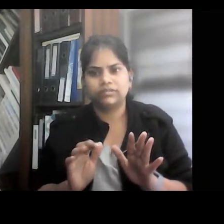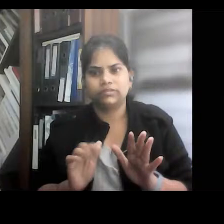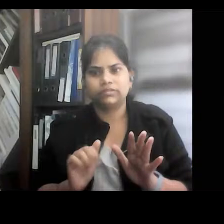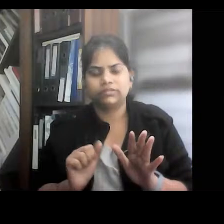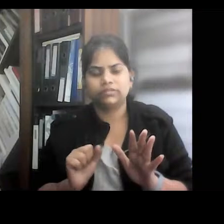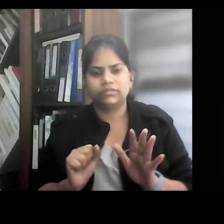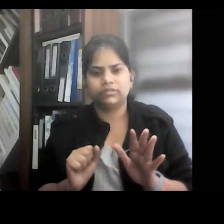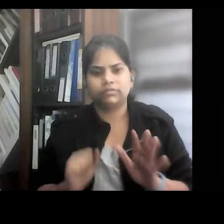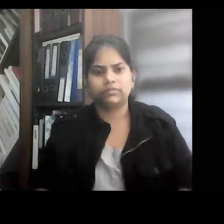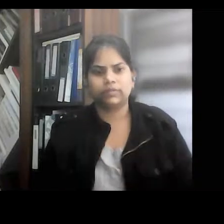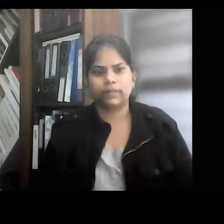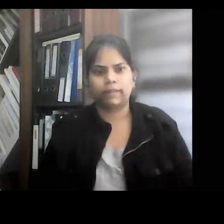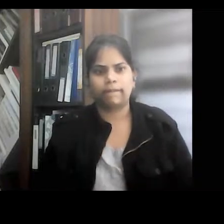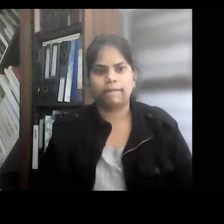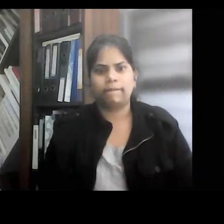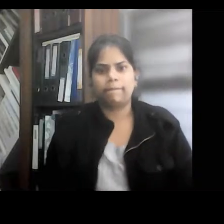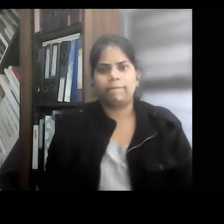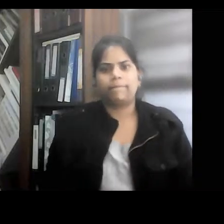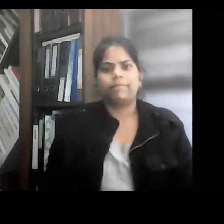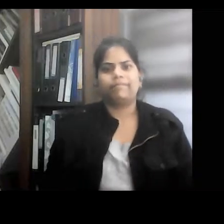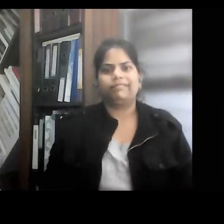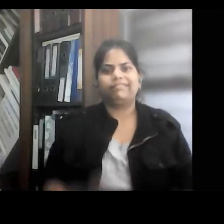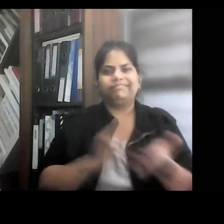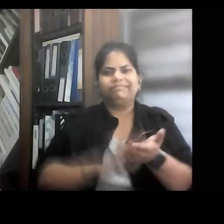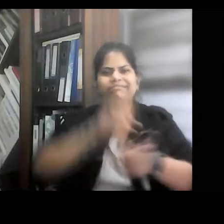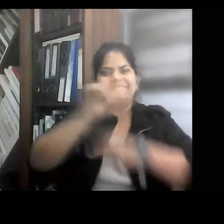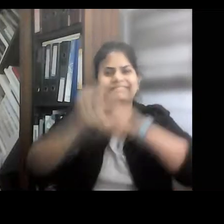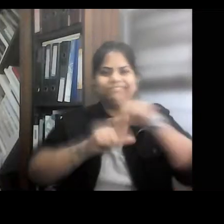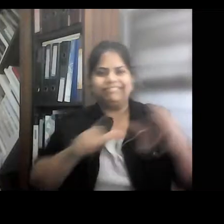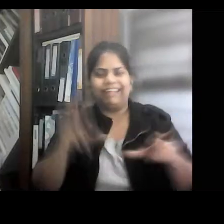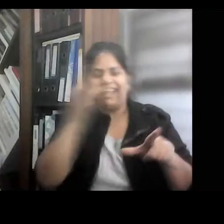I can hear some Malayalam in the background.